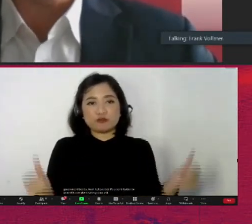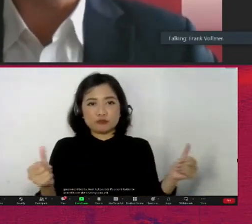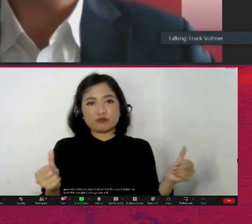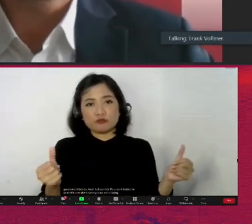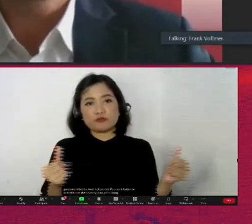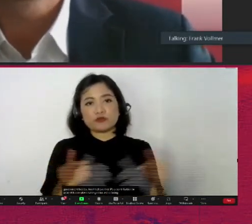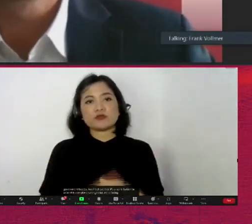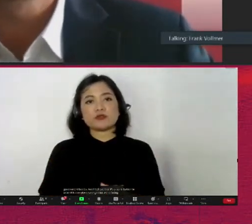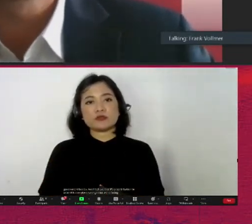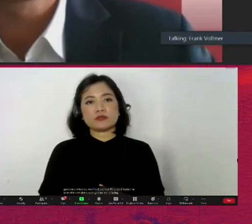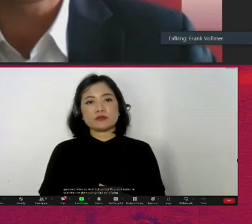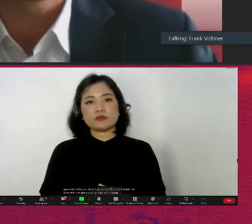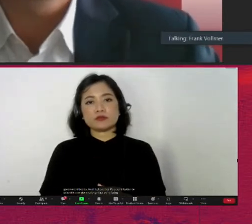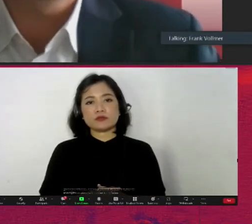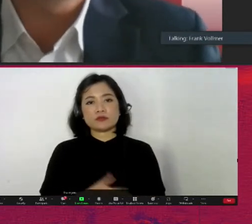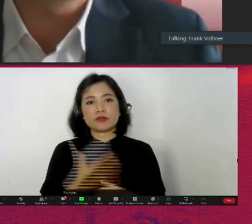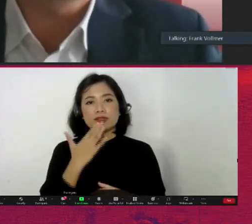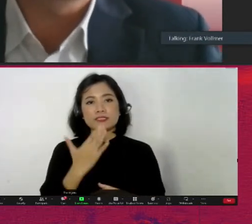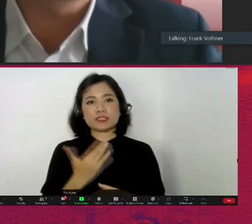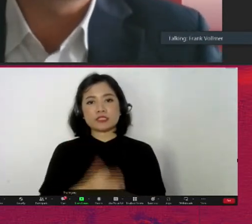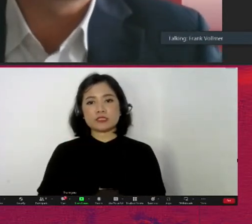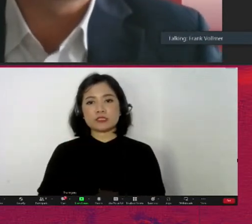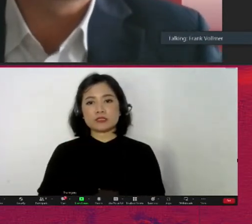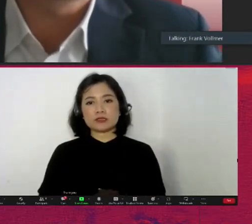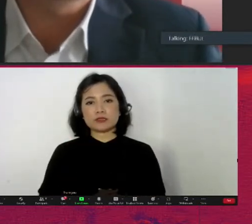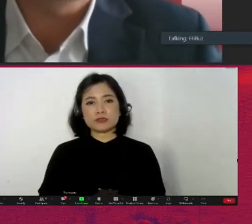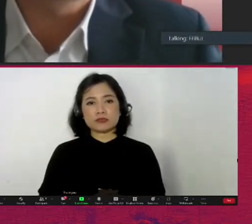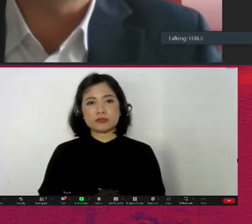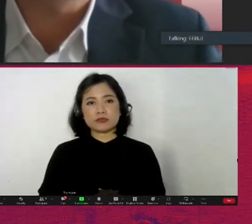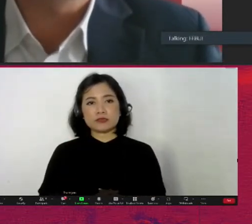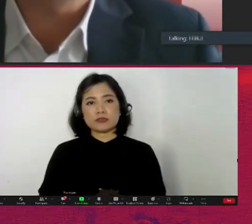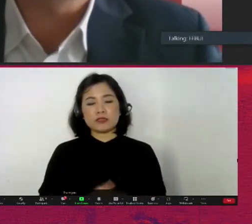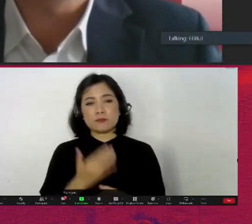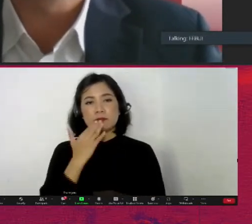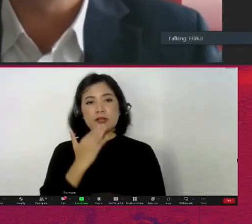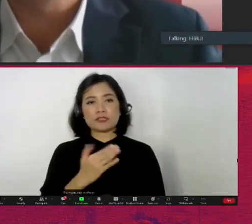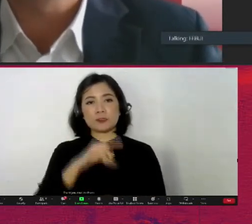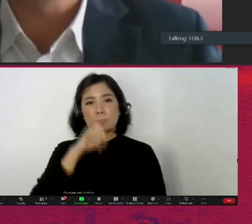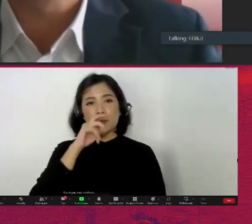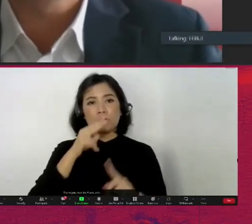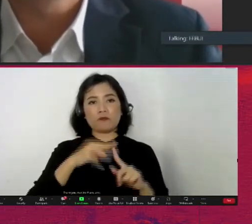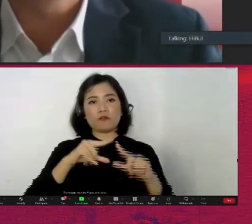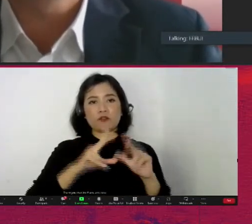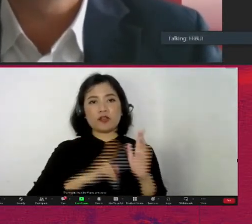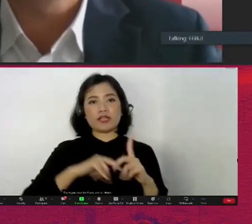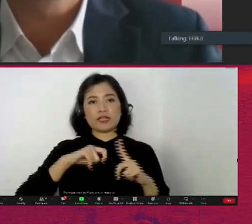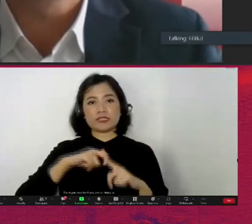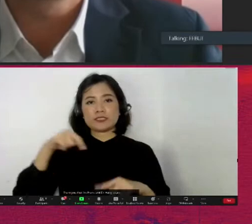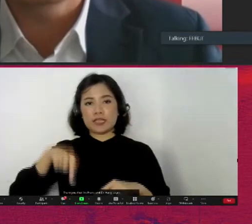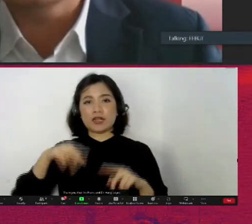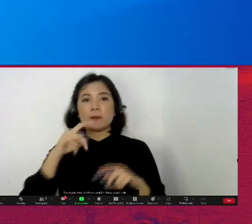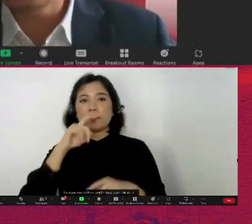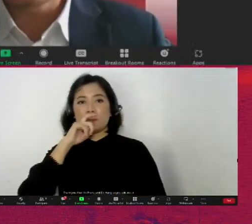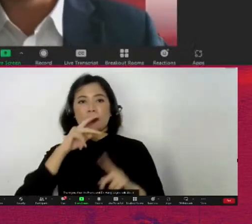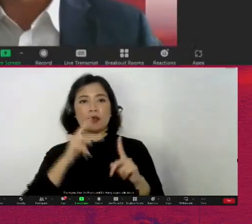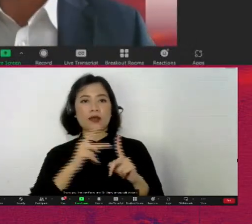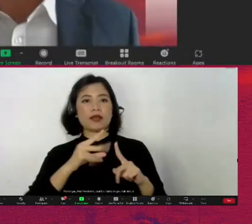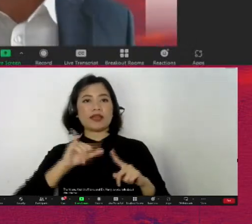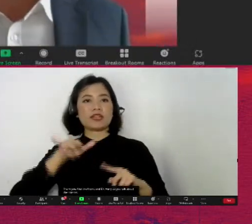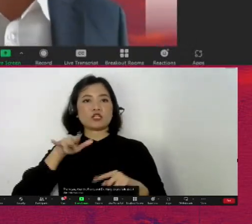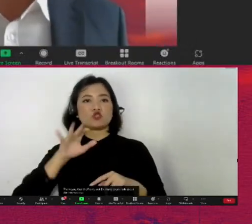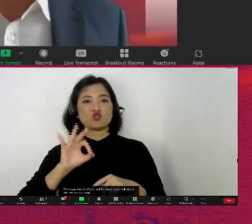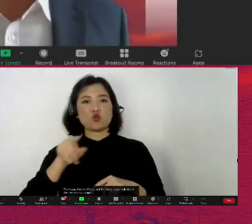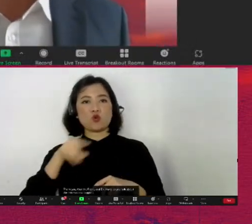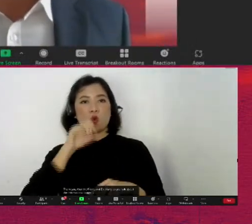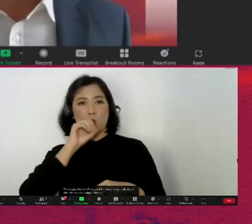we're facing. Thank you. Thank you, Dr. Frank. And Dr. Herizo, you talked about the international support